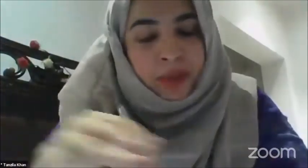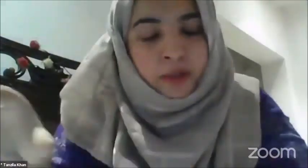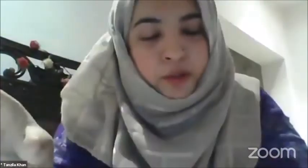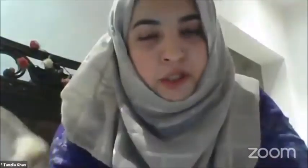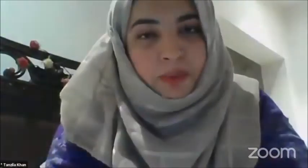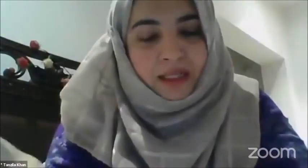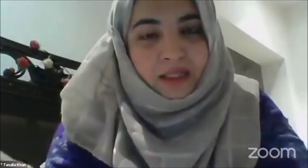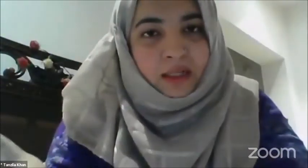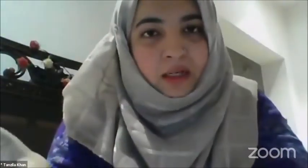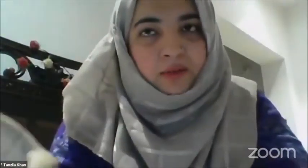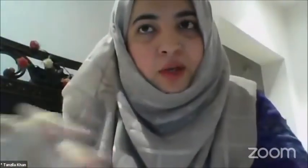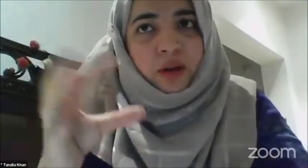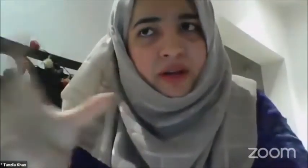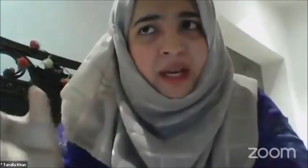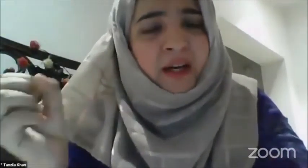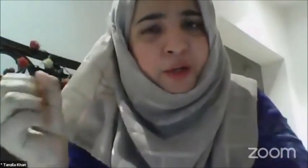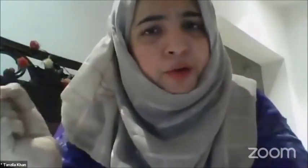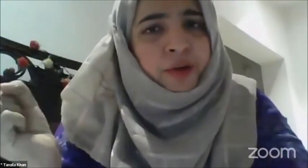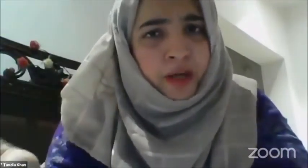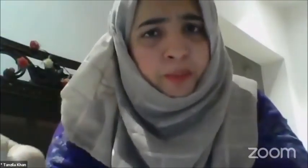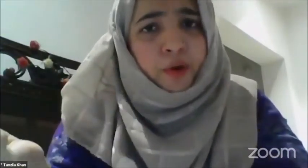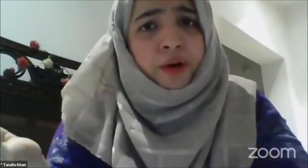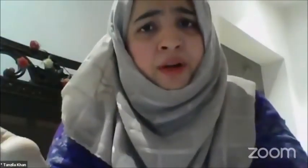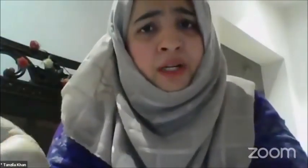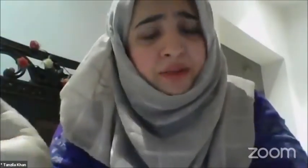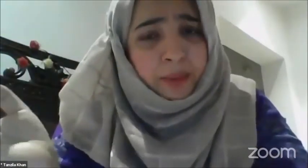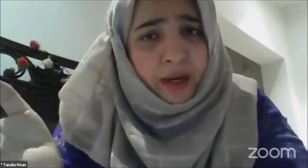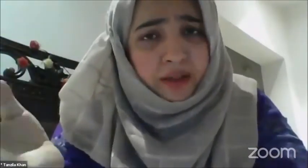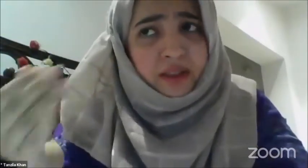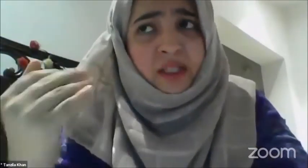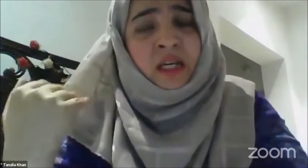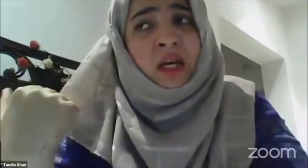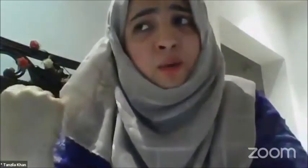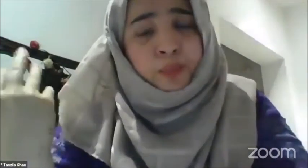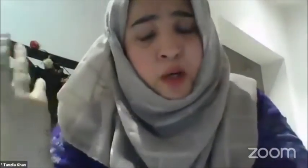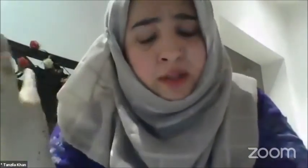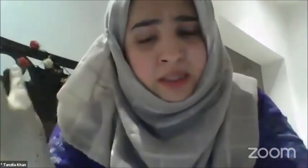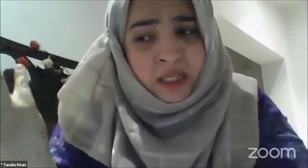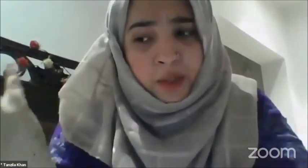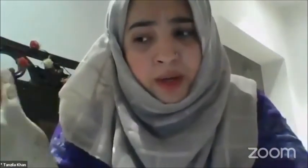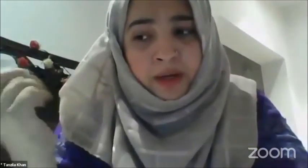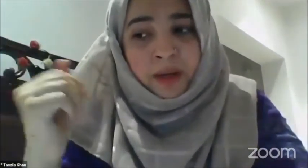was spread across Pakistan. We already had a good grip on delivery partners,